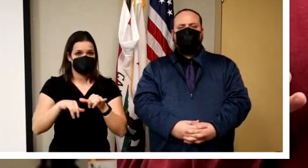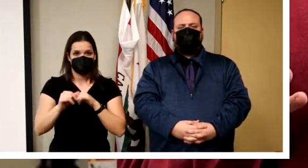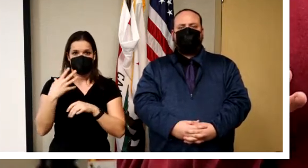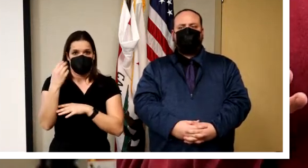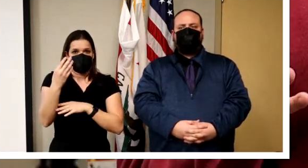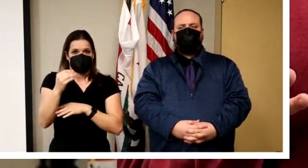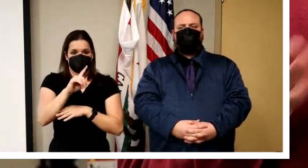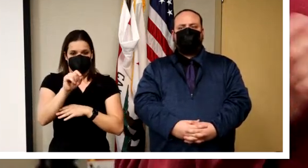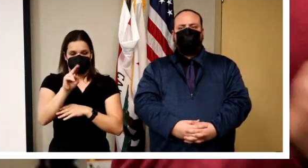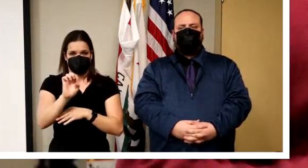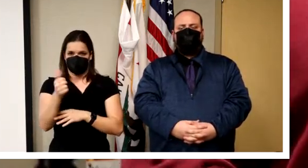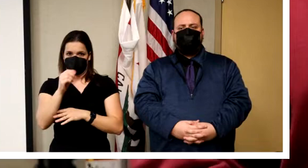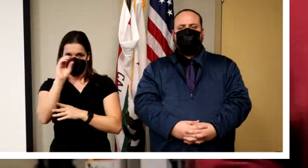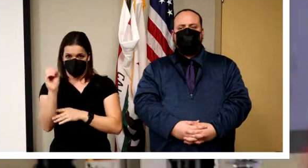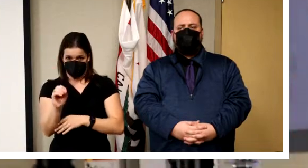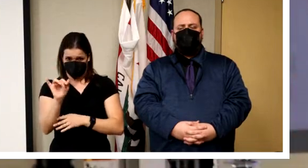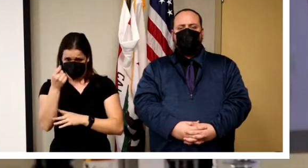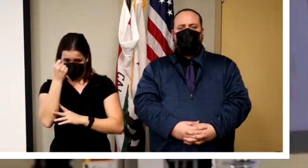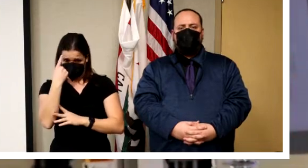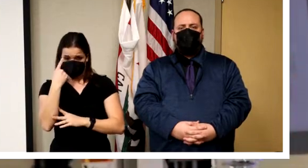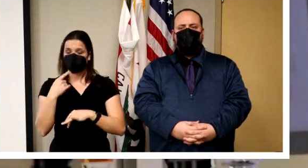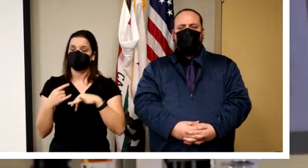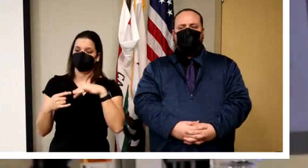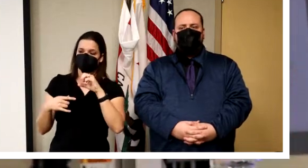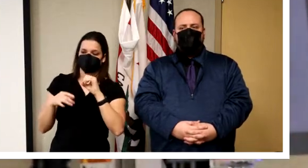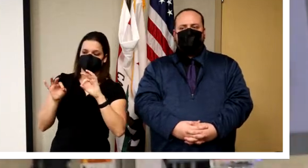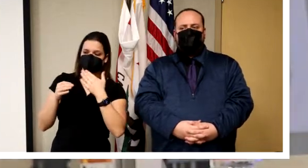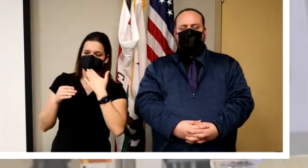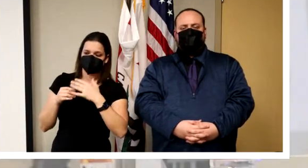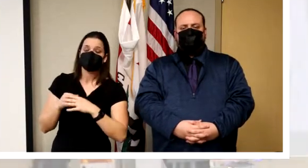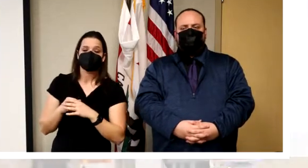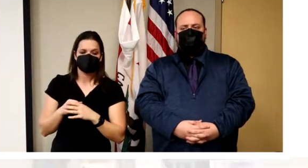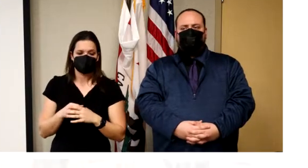that make sense? Yes, sir. Okay.